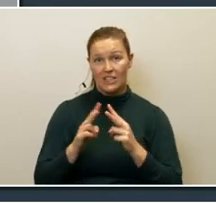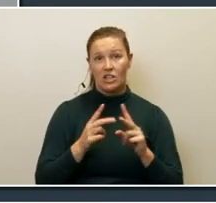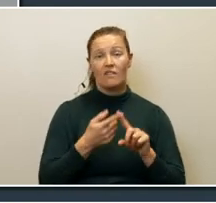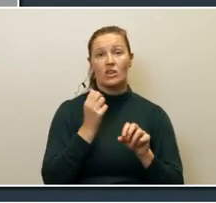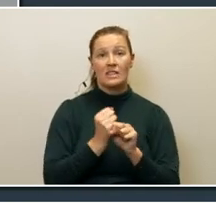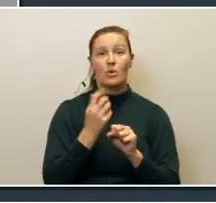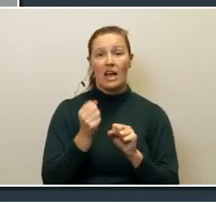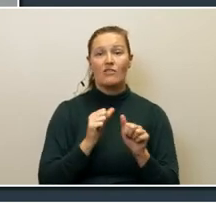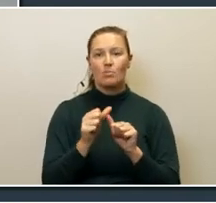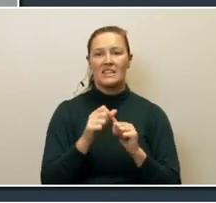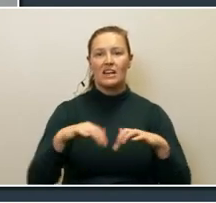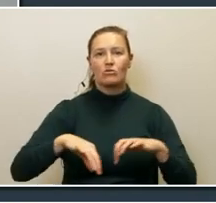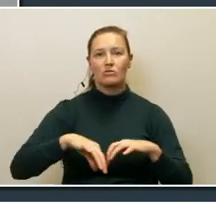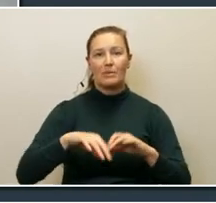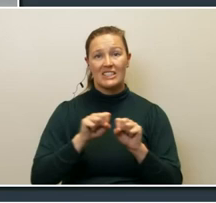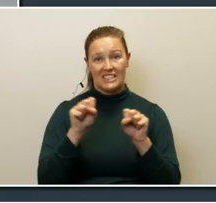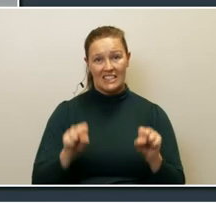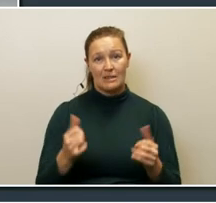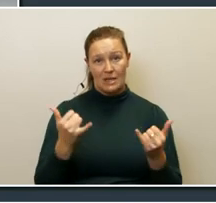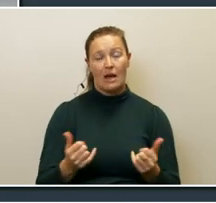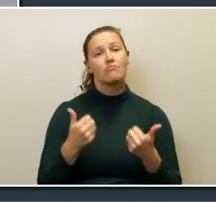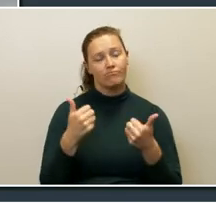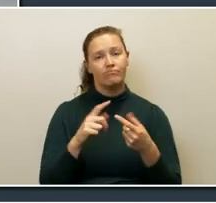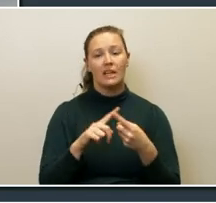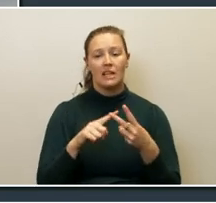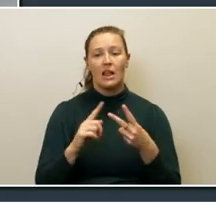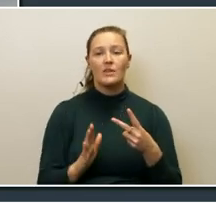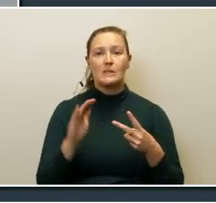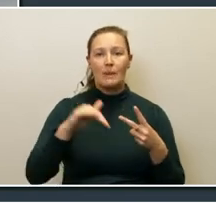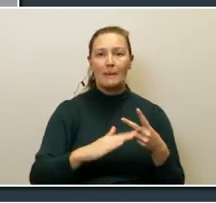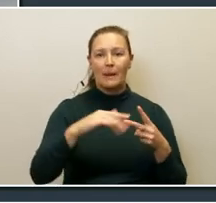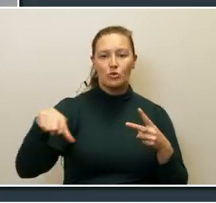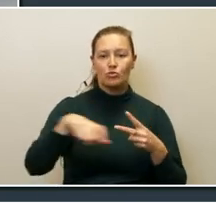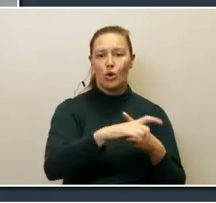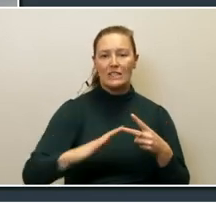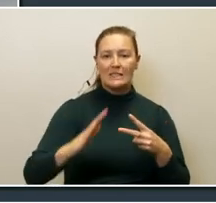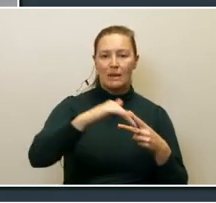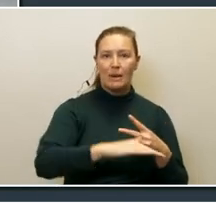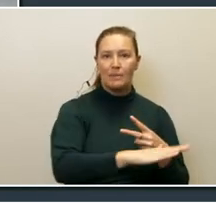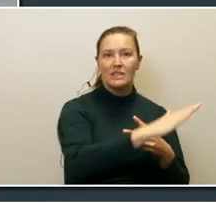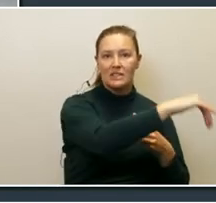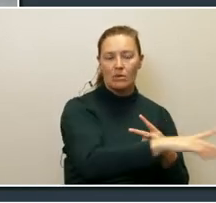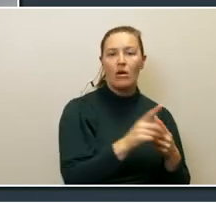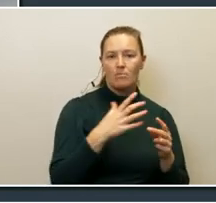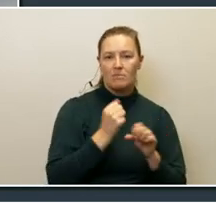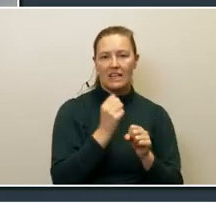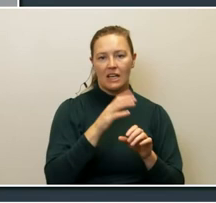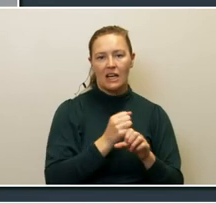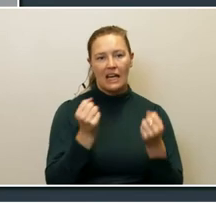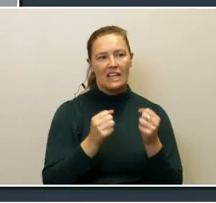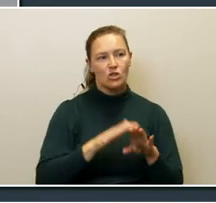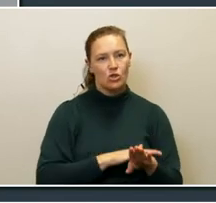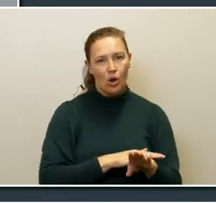got a better rubbish system now. And the speed bumps that have been put in have slowed people down, which is really good.